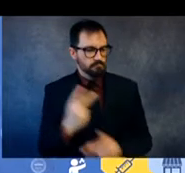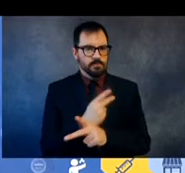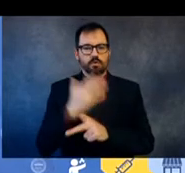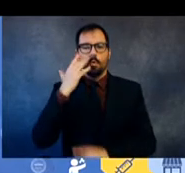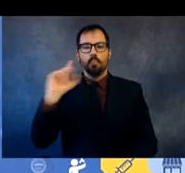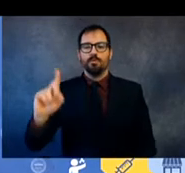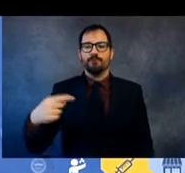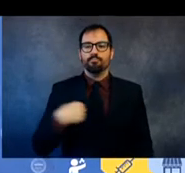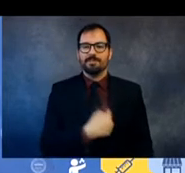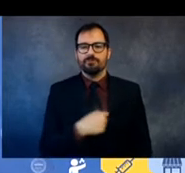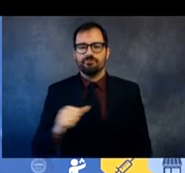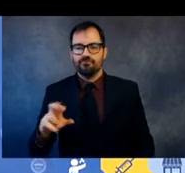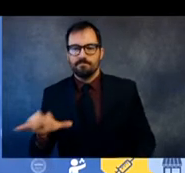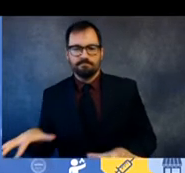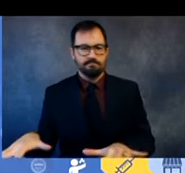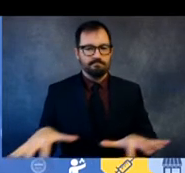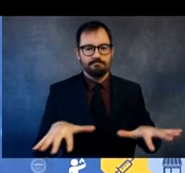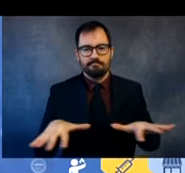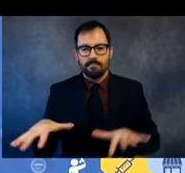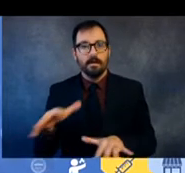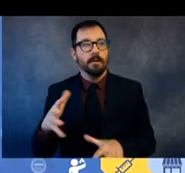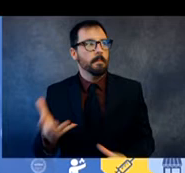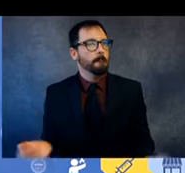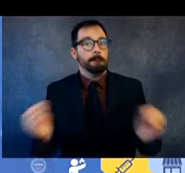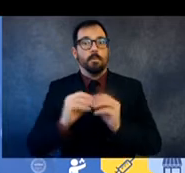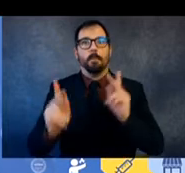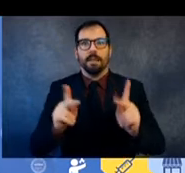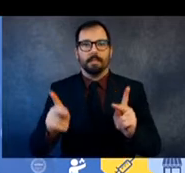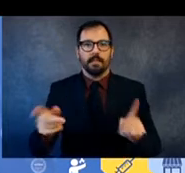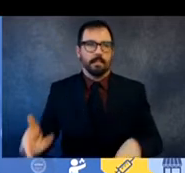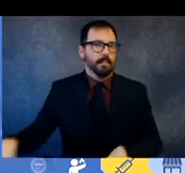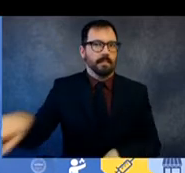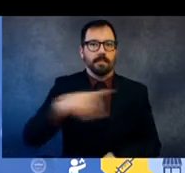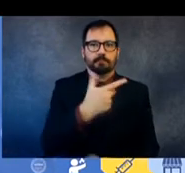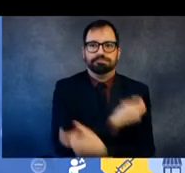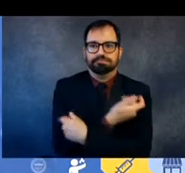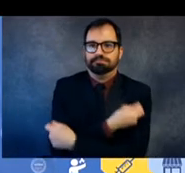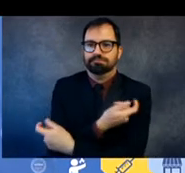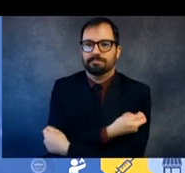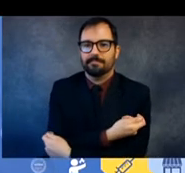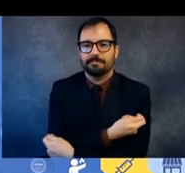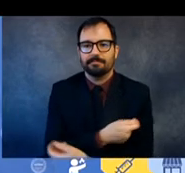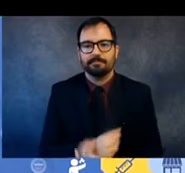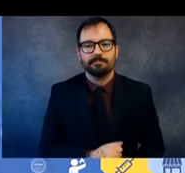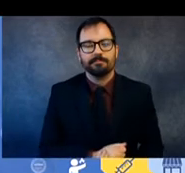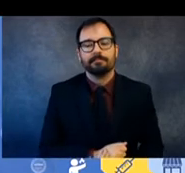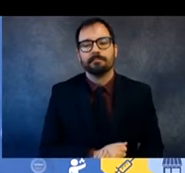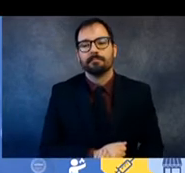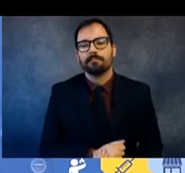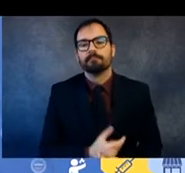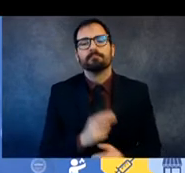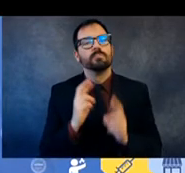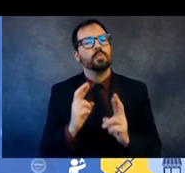higher level of population vaccinated. So this Thursday we will cross the 1